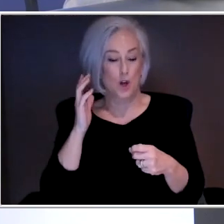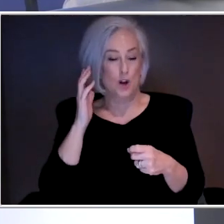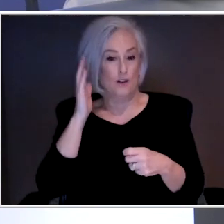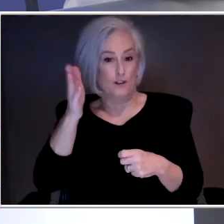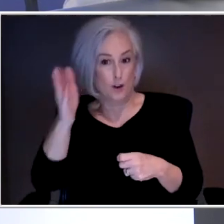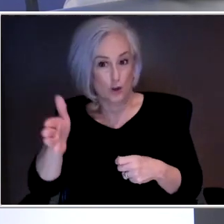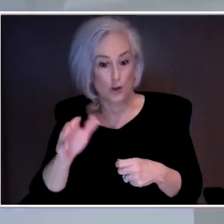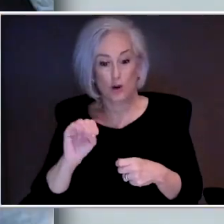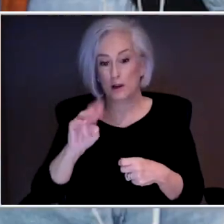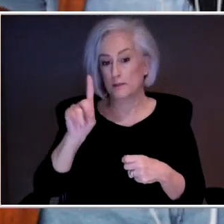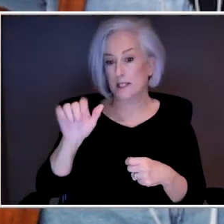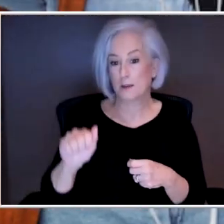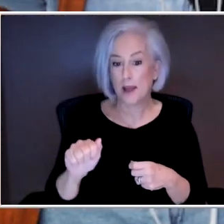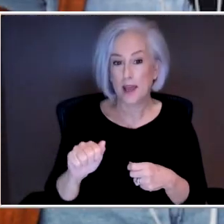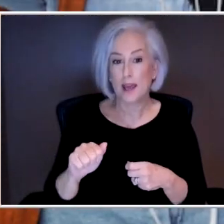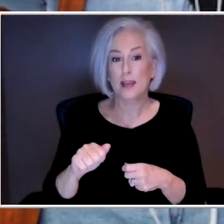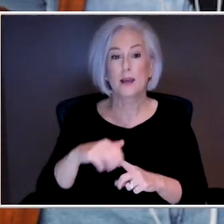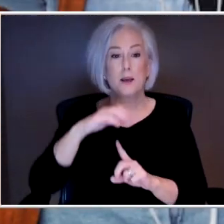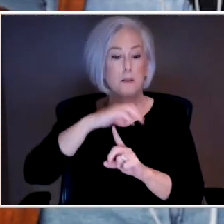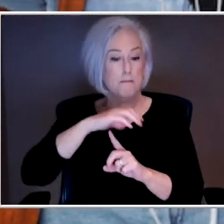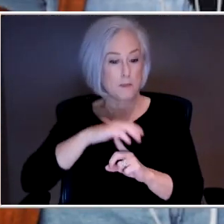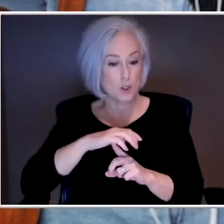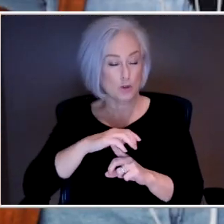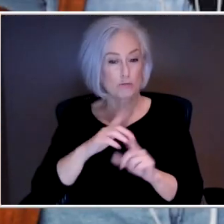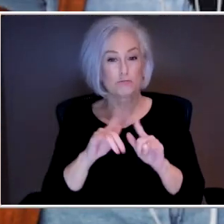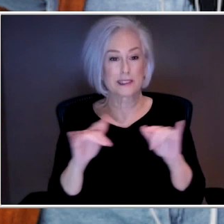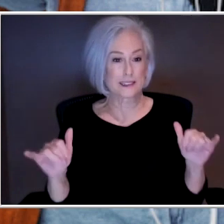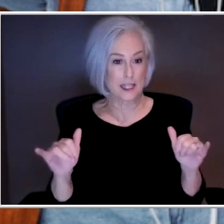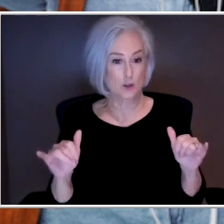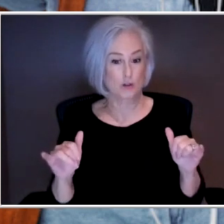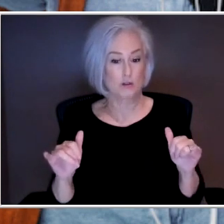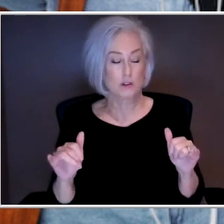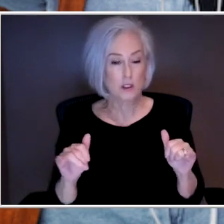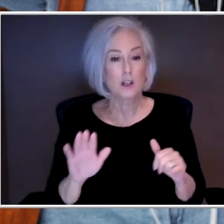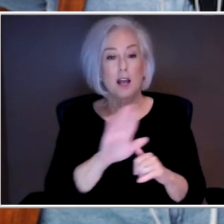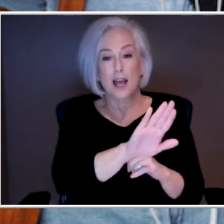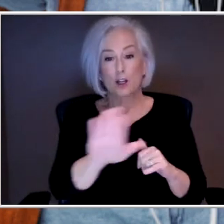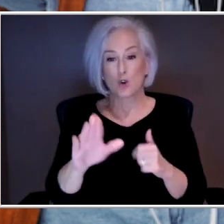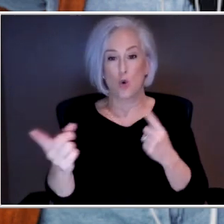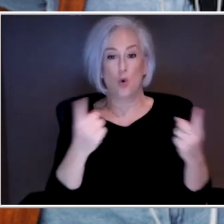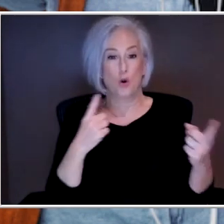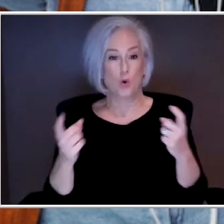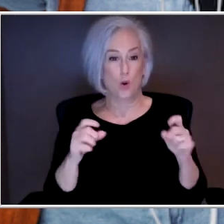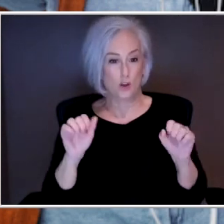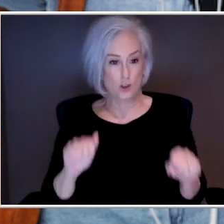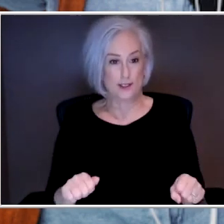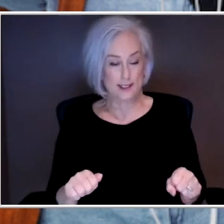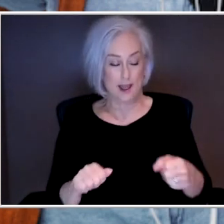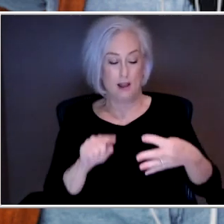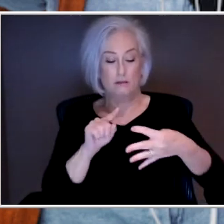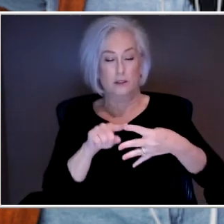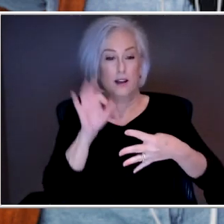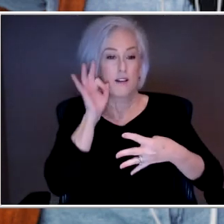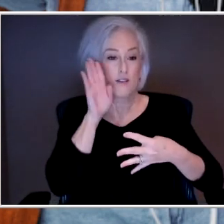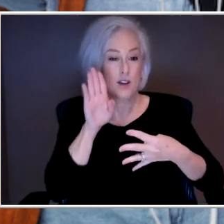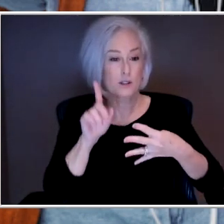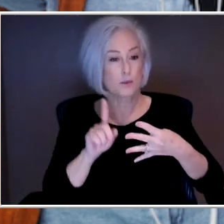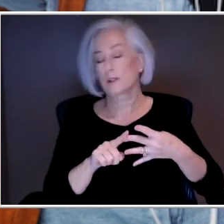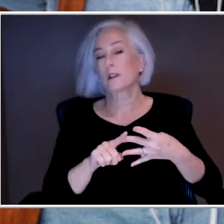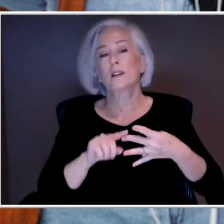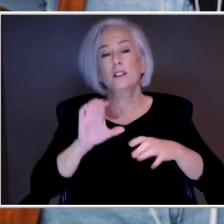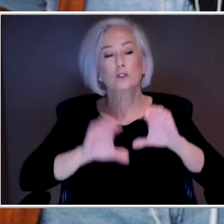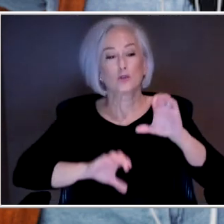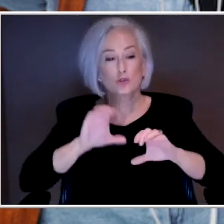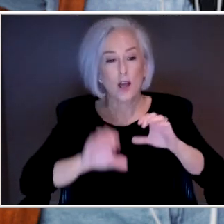and mushrooms. We're going to get to those questions in a minute, and we're going to get to your questions, so be sure to ask them. You can use the chat function on YouTube